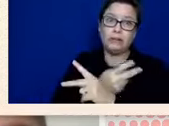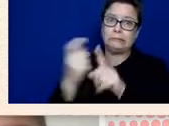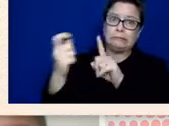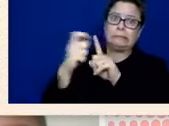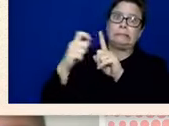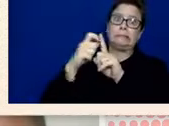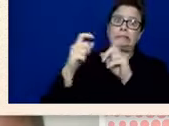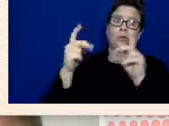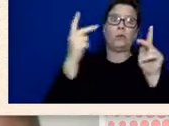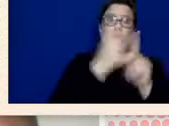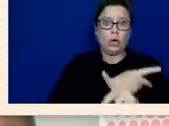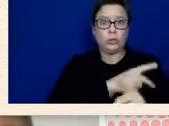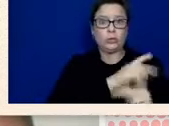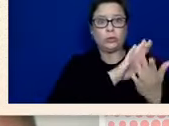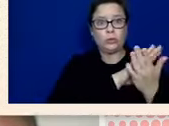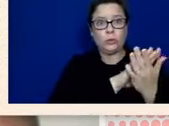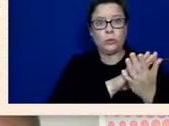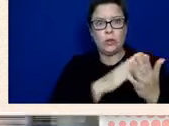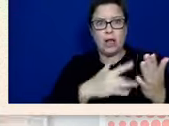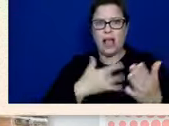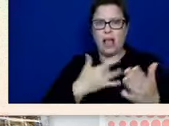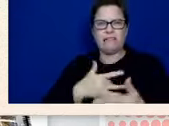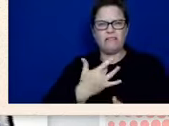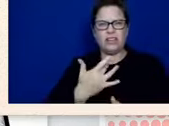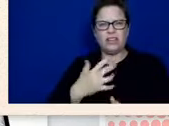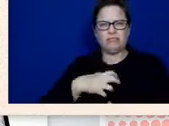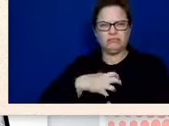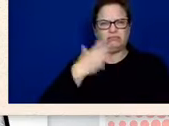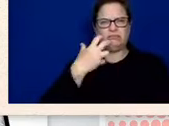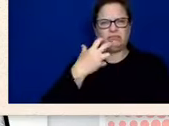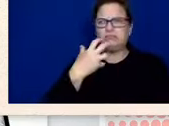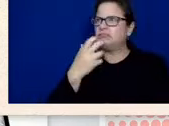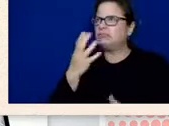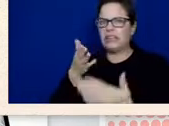to, feel resentment, feel